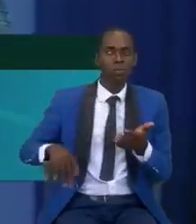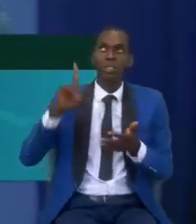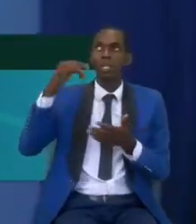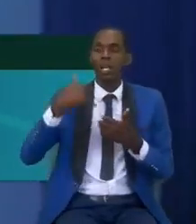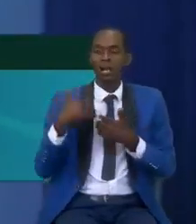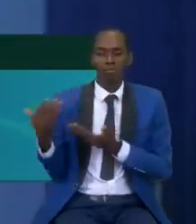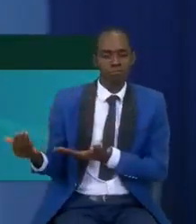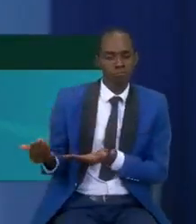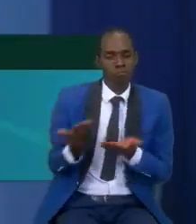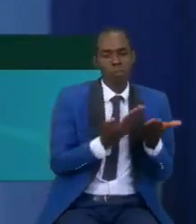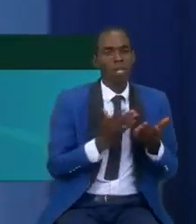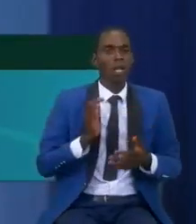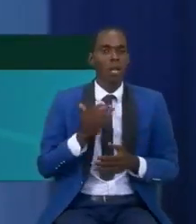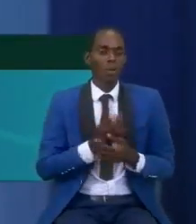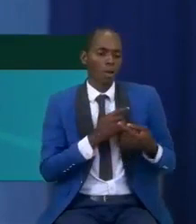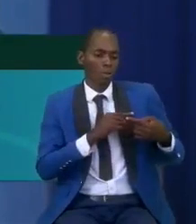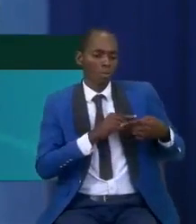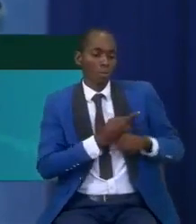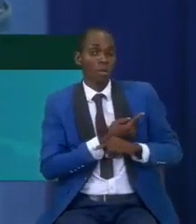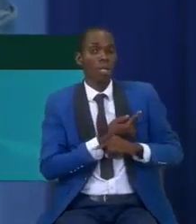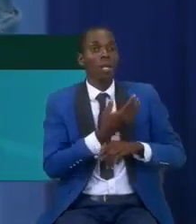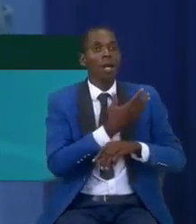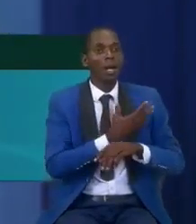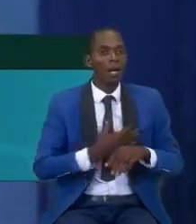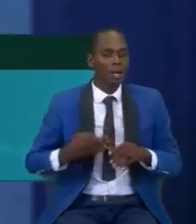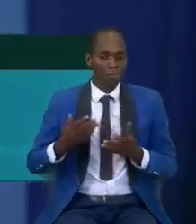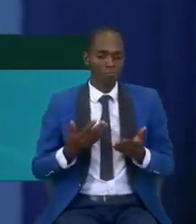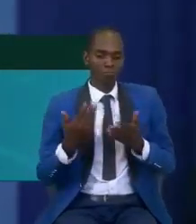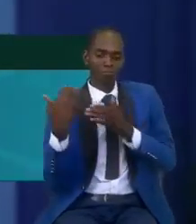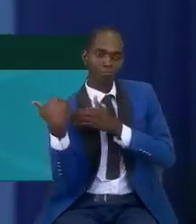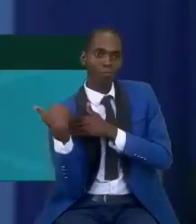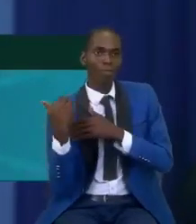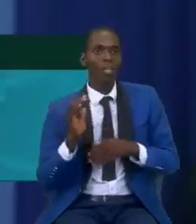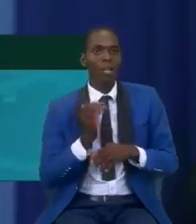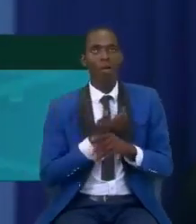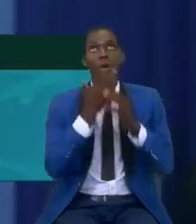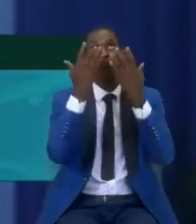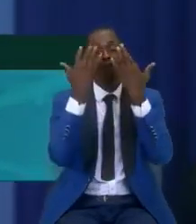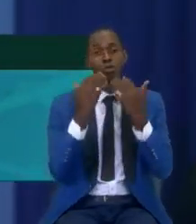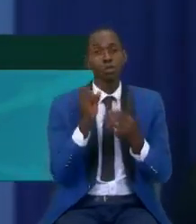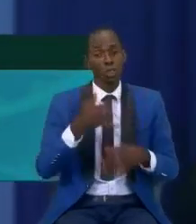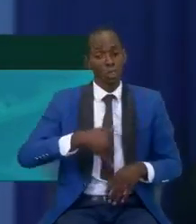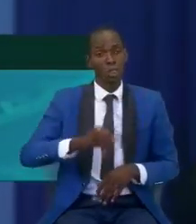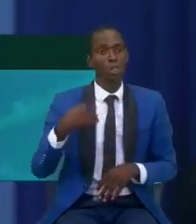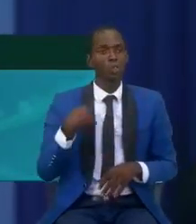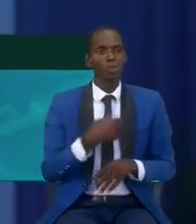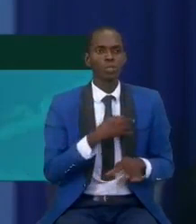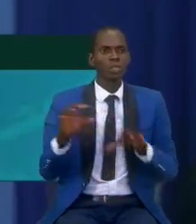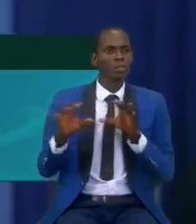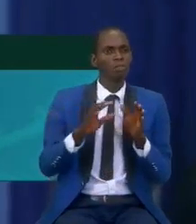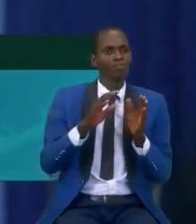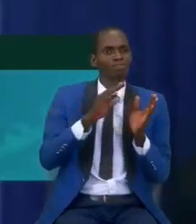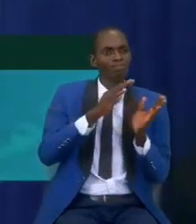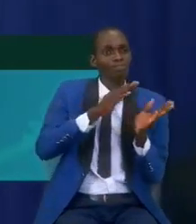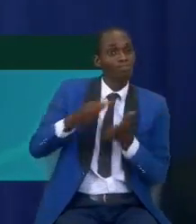our sorrows. Yet we did esteem him stricken, smitten of God, and afflicted. Look